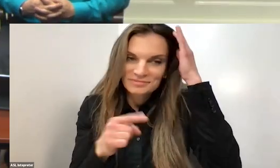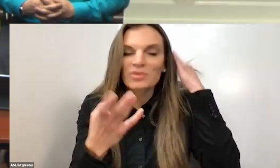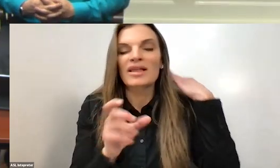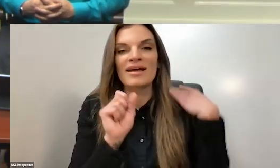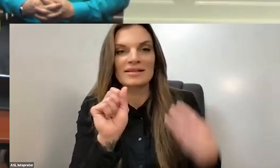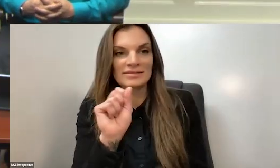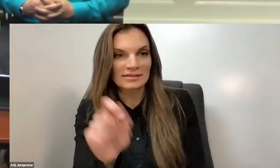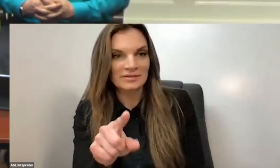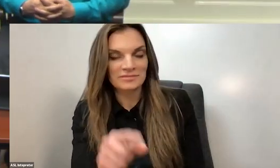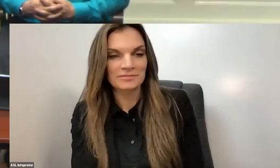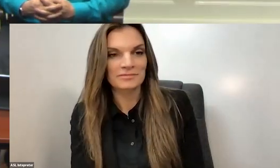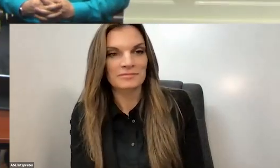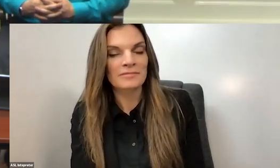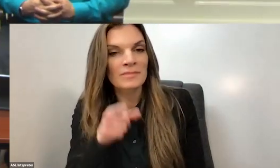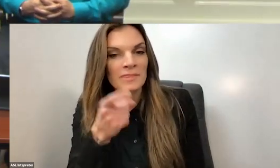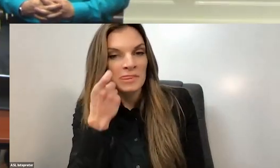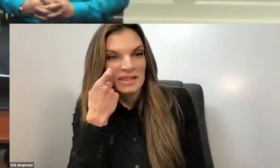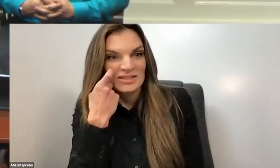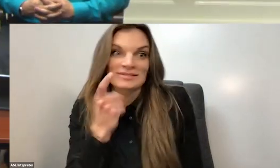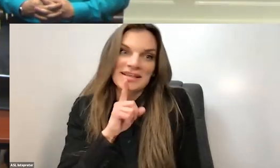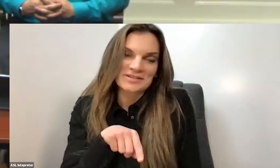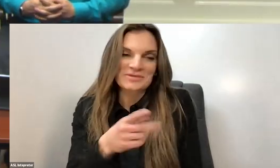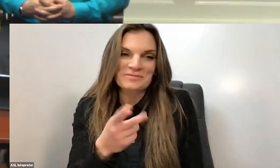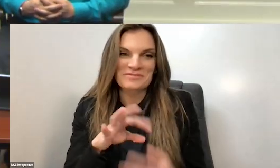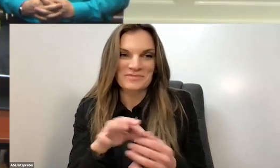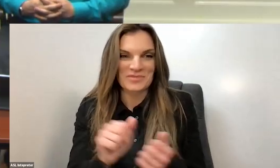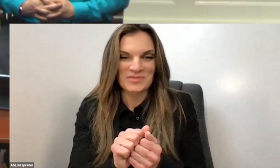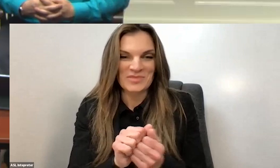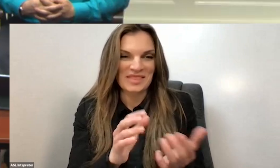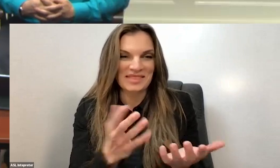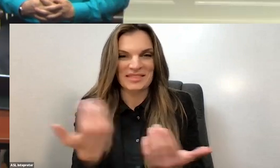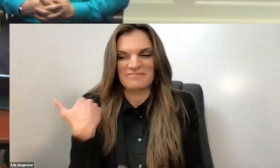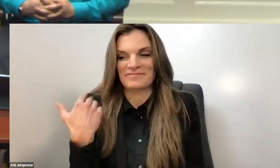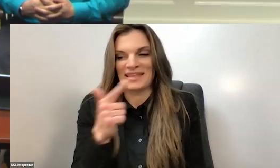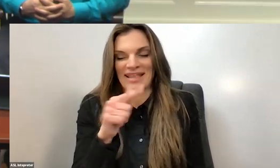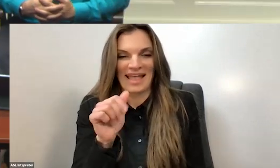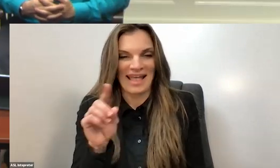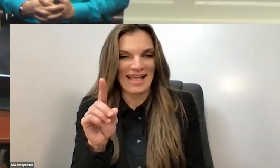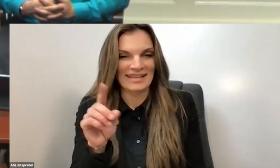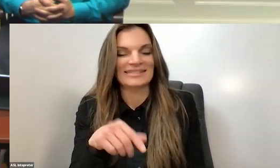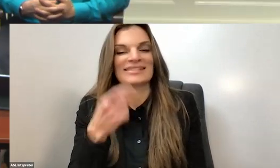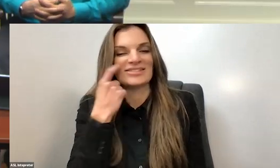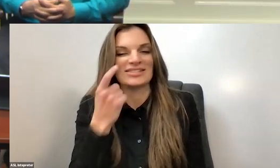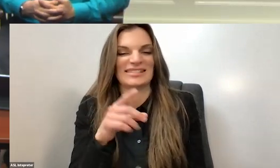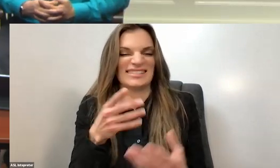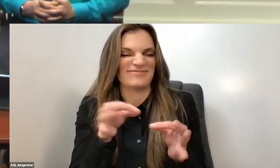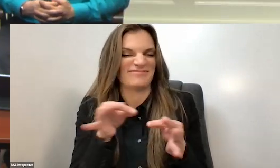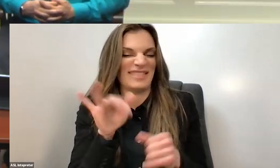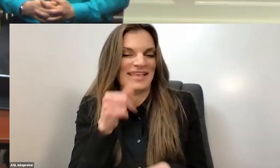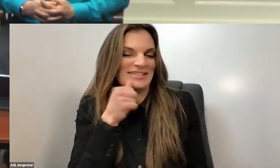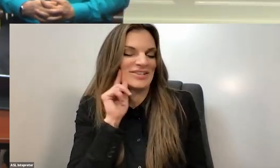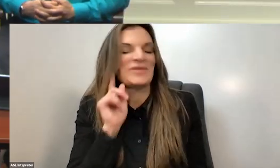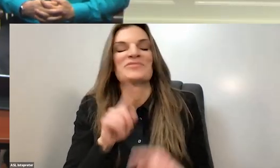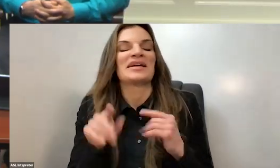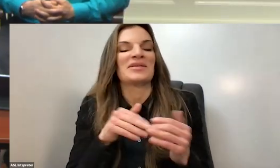ask a question. Actually, you just answered a question about the GAADies, which was fantastic. You just dropped that about yesterday. But as